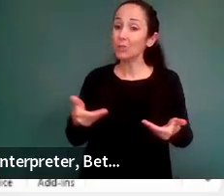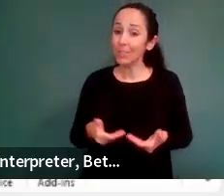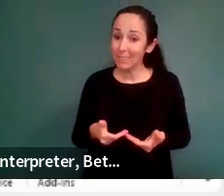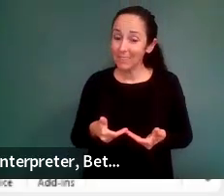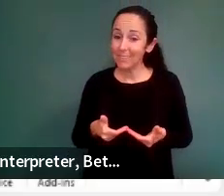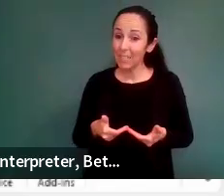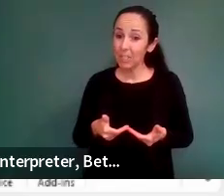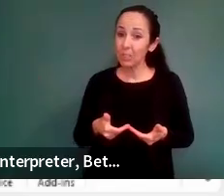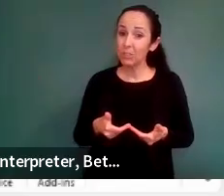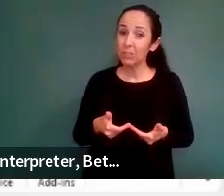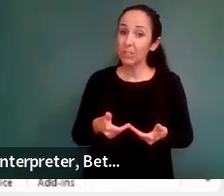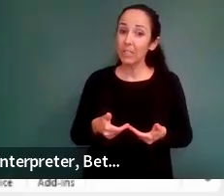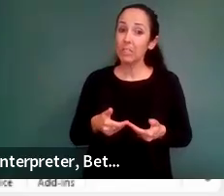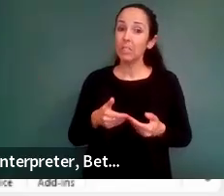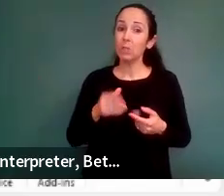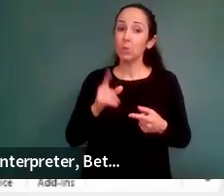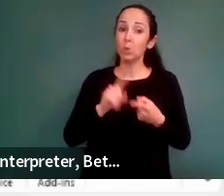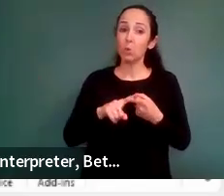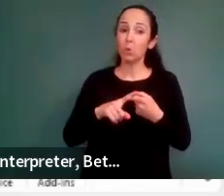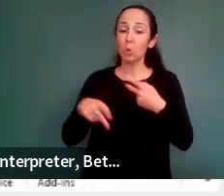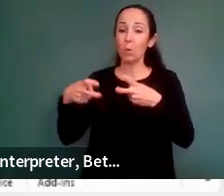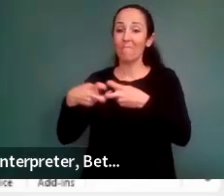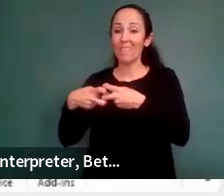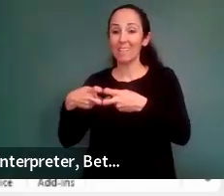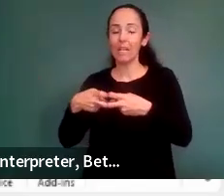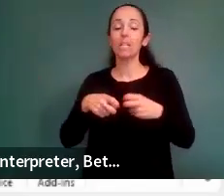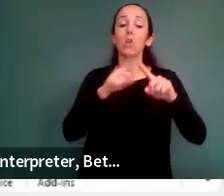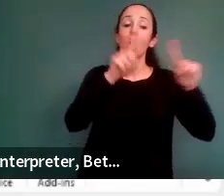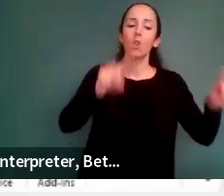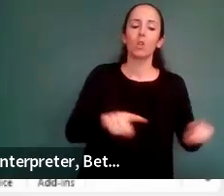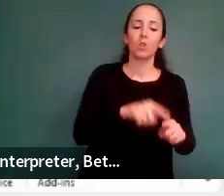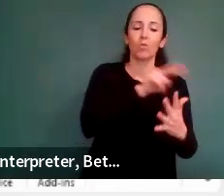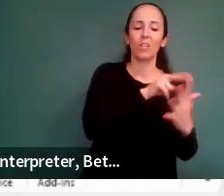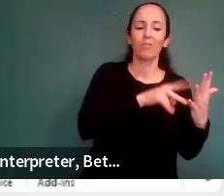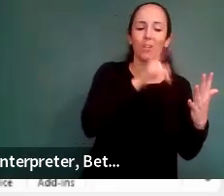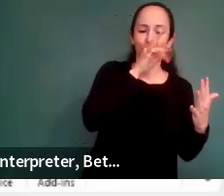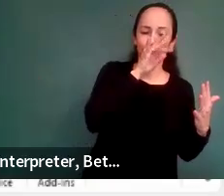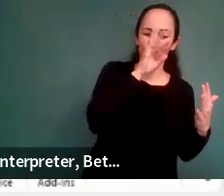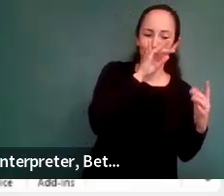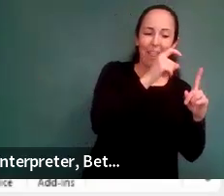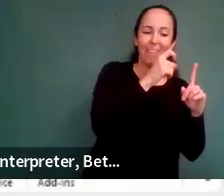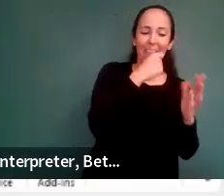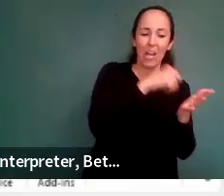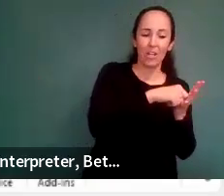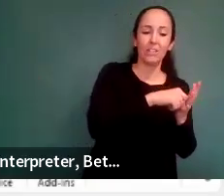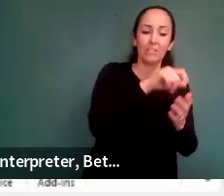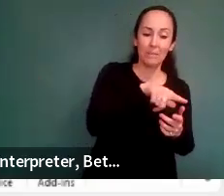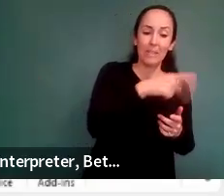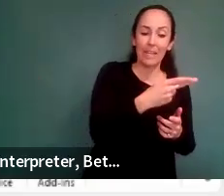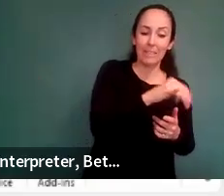INTRODUCION. Introduction. O2. Physics. AYSCS. Physics. Second edition. SECOND.